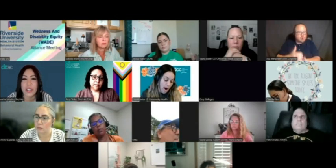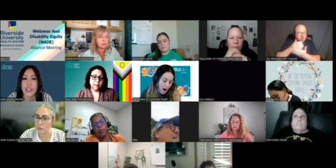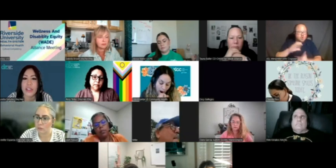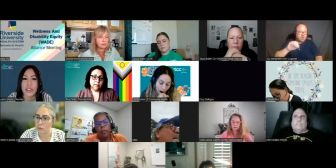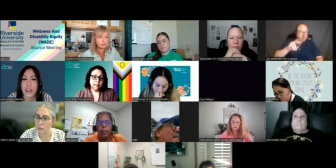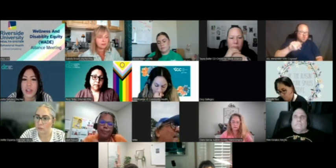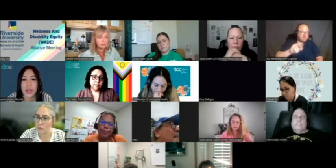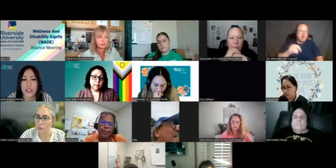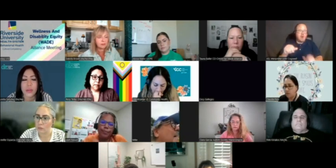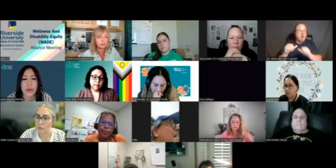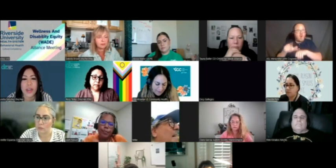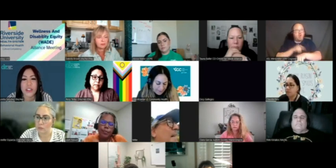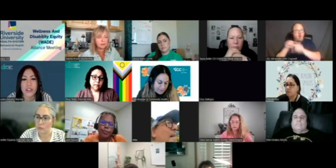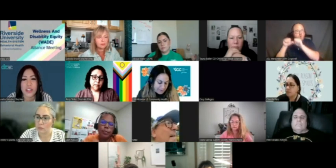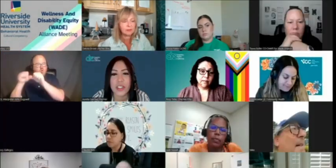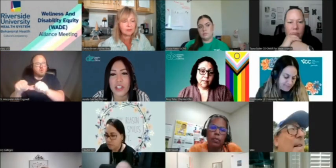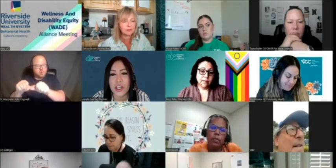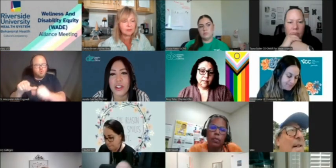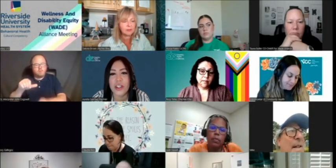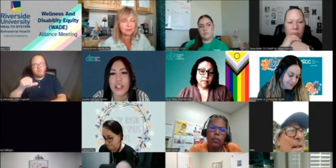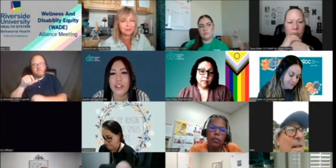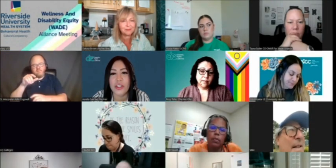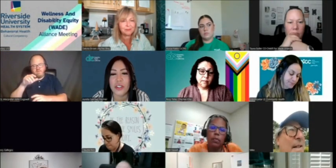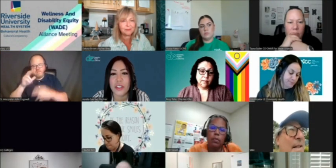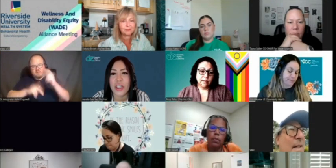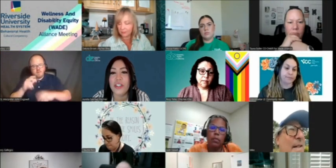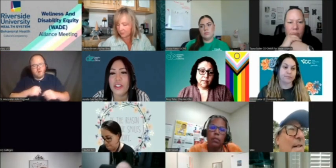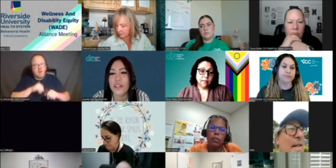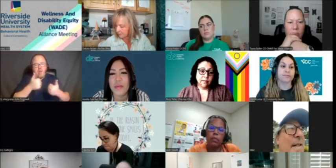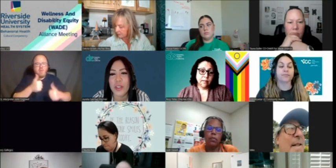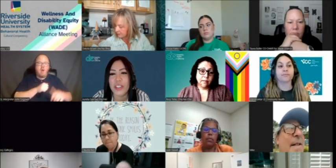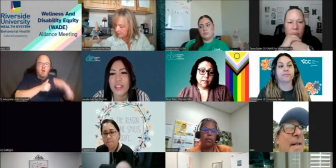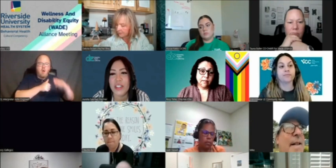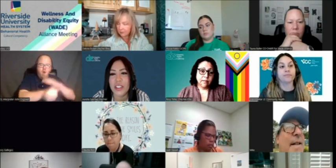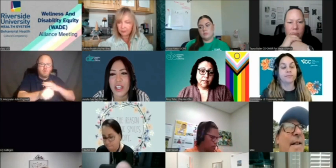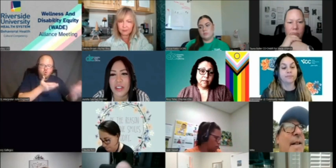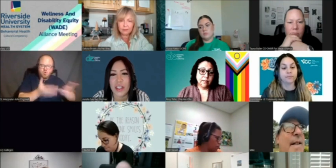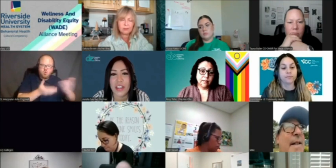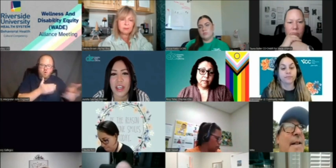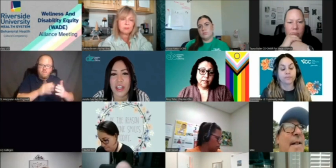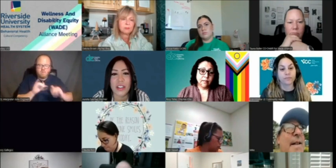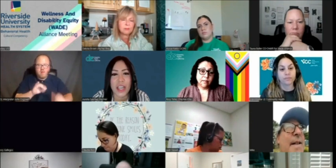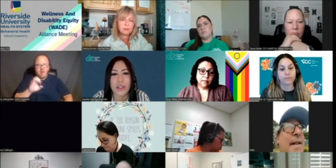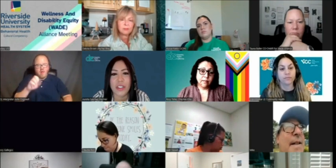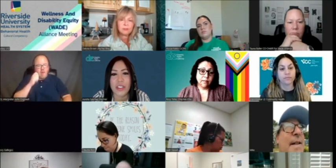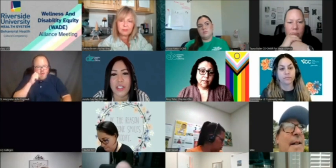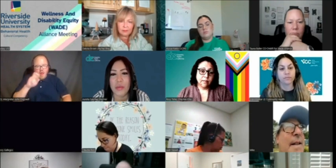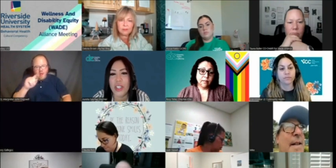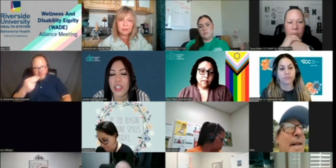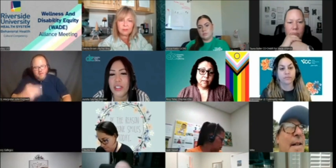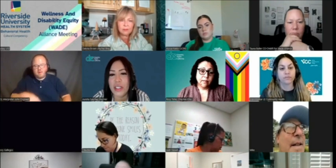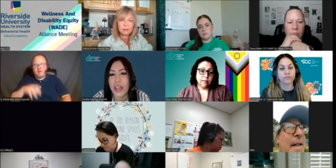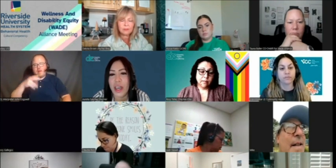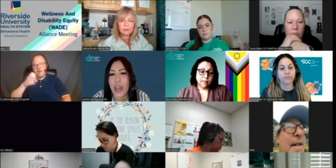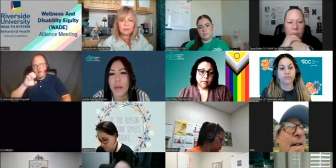-term facilities. We also provide services to other underserved communities, such as ethnic and language-distinct